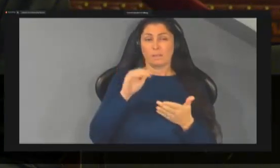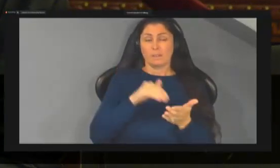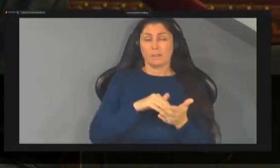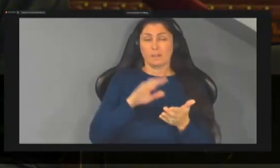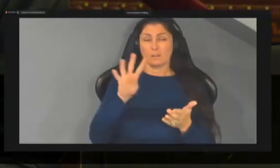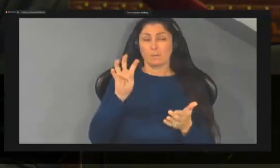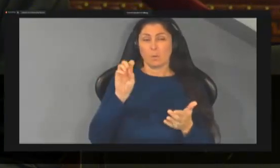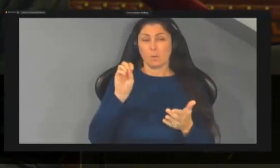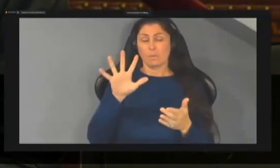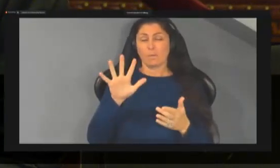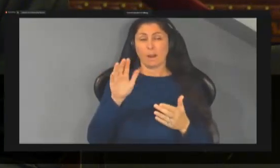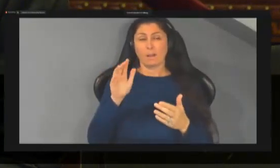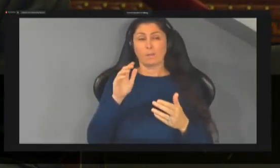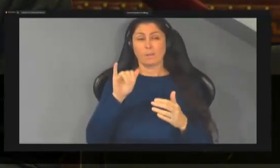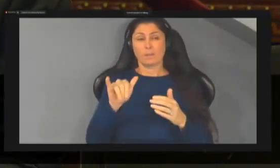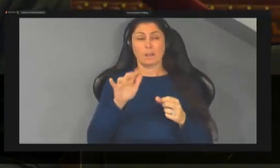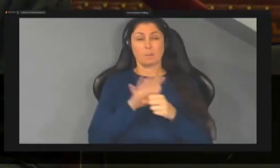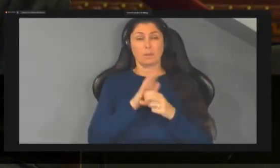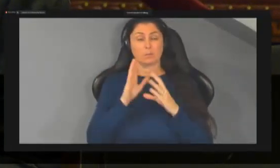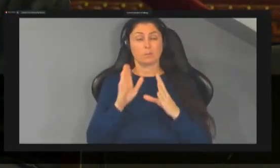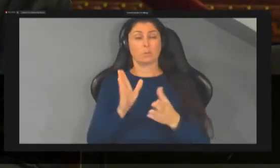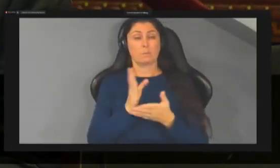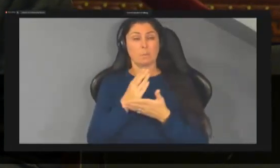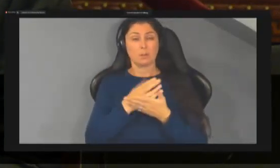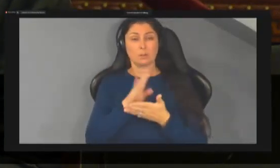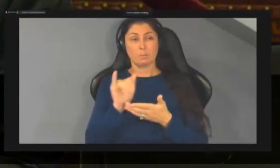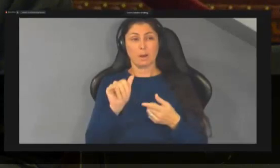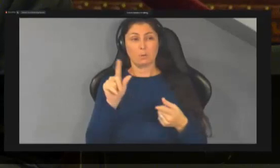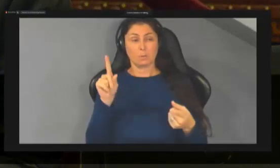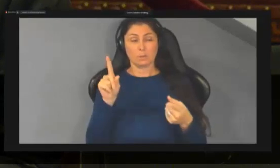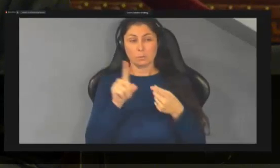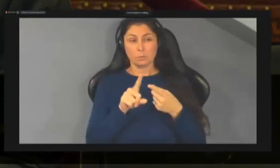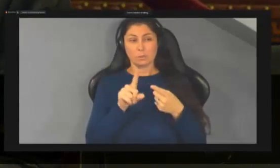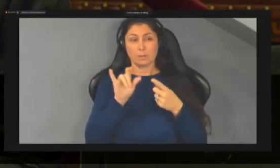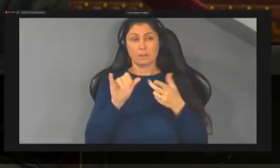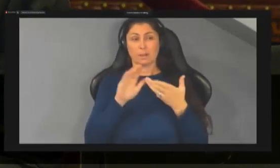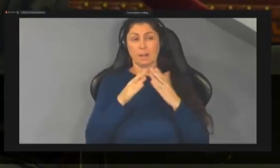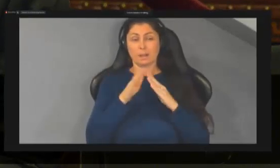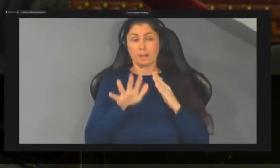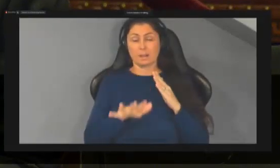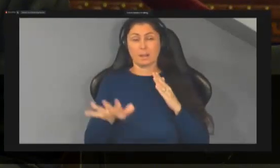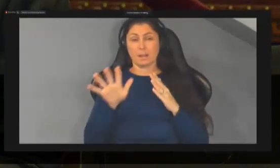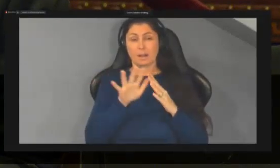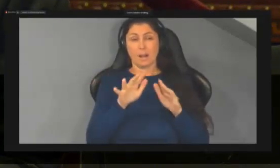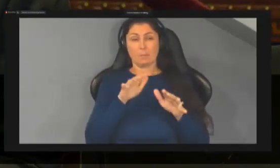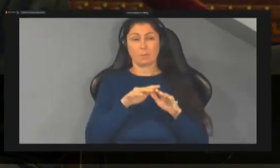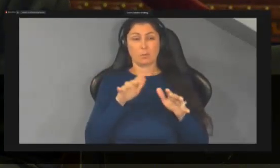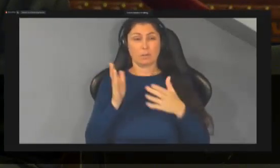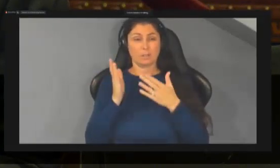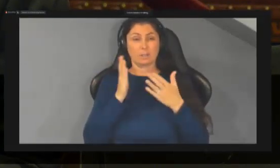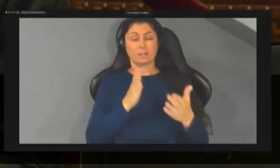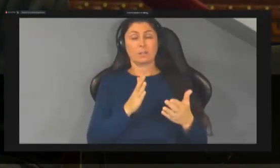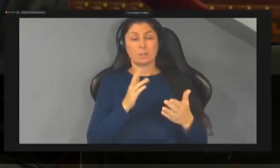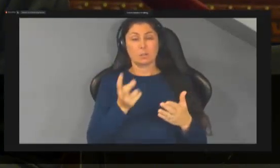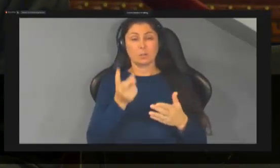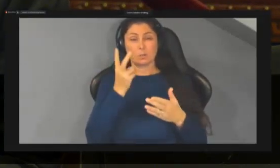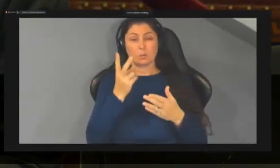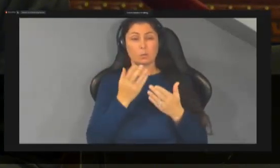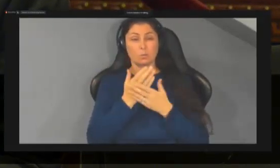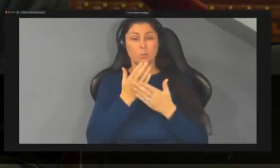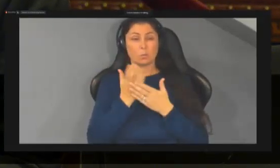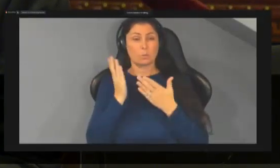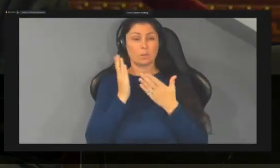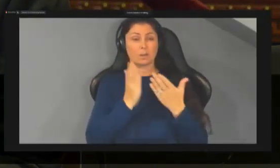$337,405 within Complete Streets budget by reducing the neighborhood traffic calming deliverable and creating two new deliverables, one for